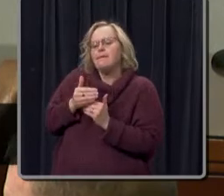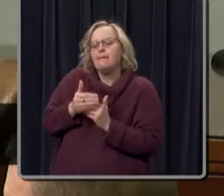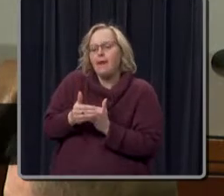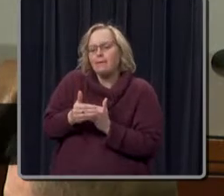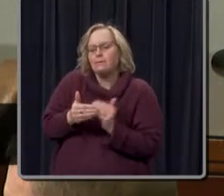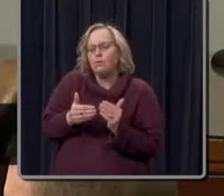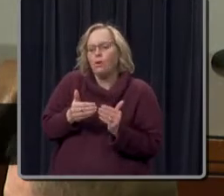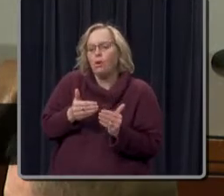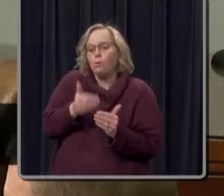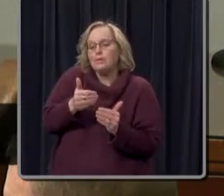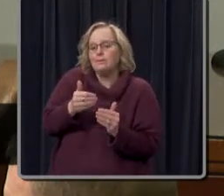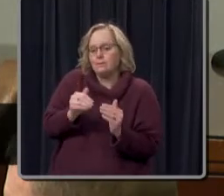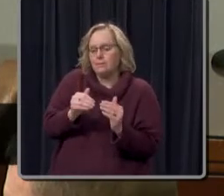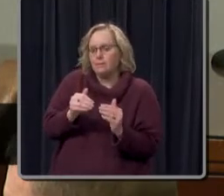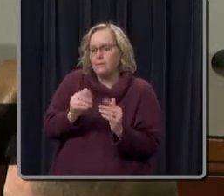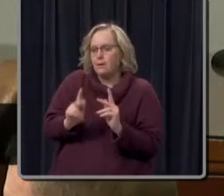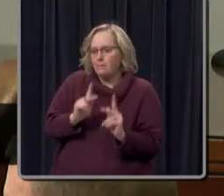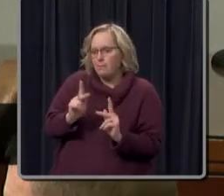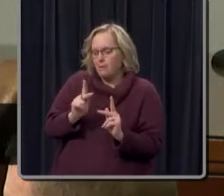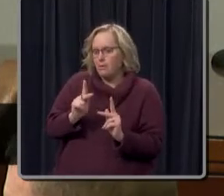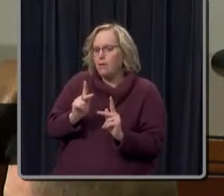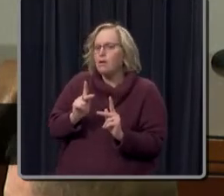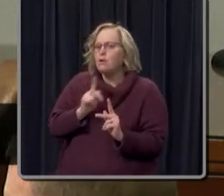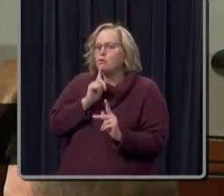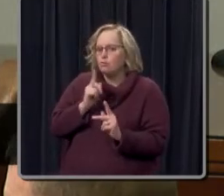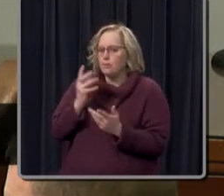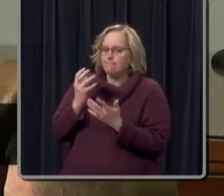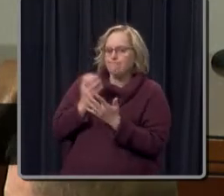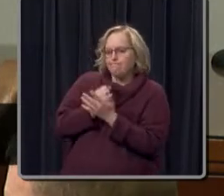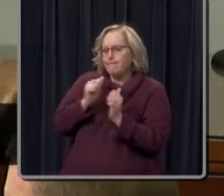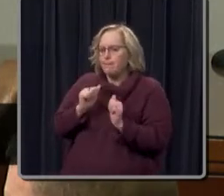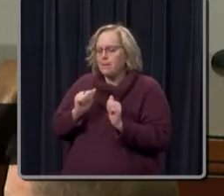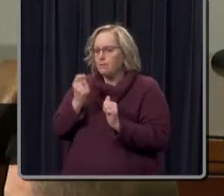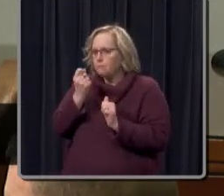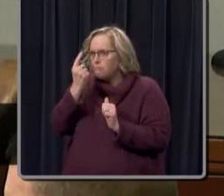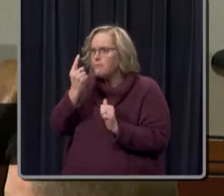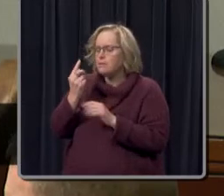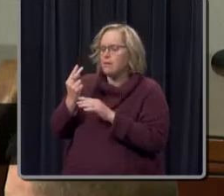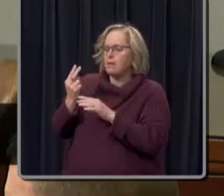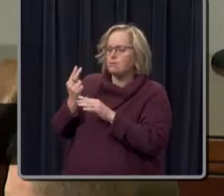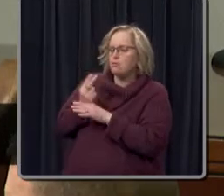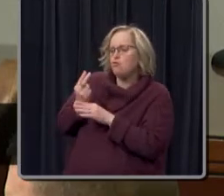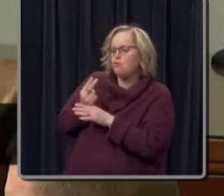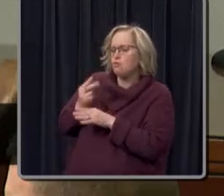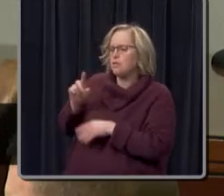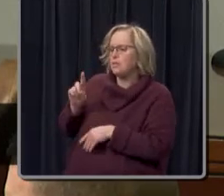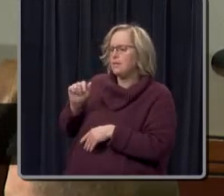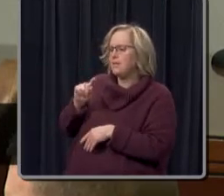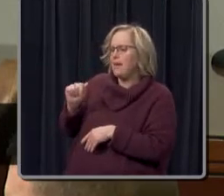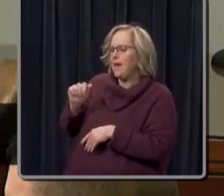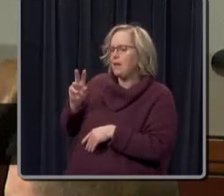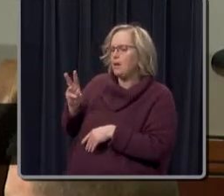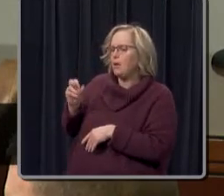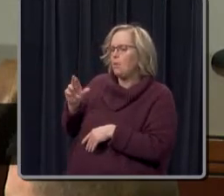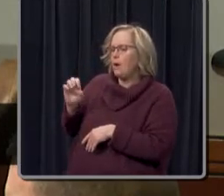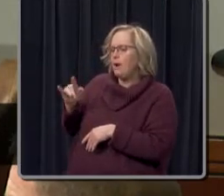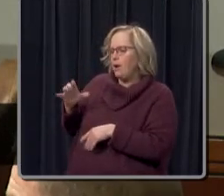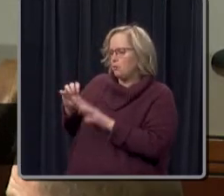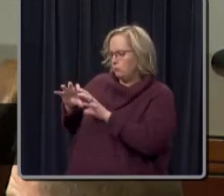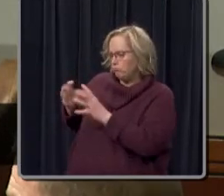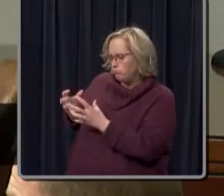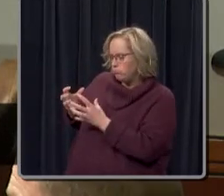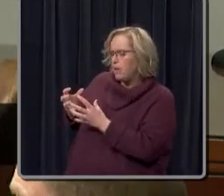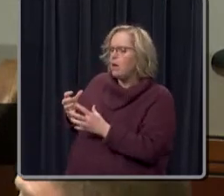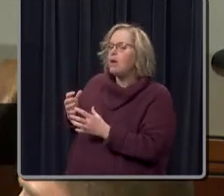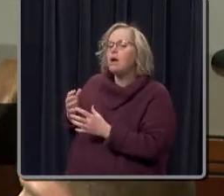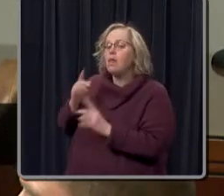be really wanting to get the ability to understand and utilize the data warehouse. Our goal is that at some point in time, every teacher is going to be